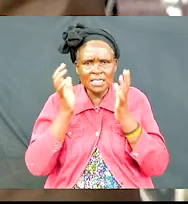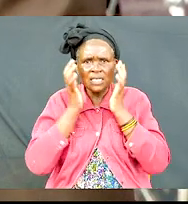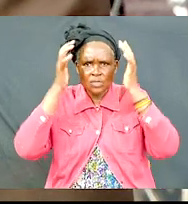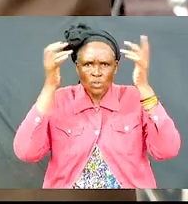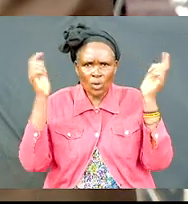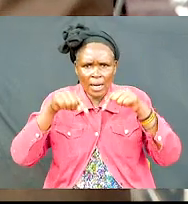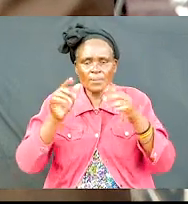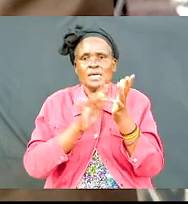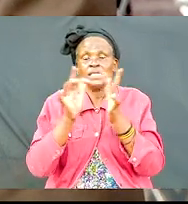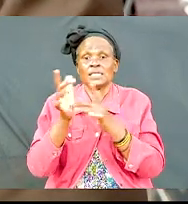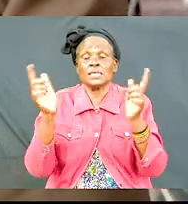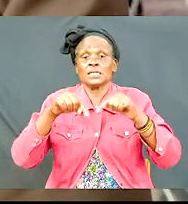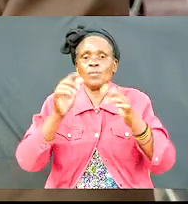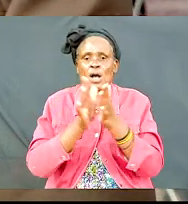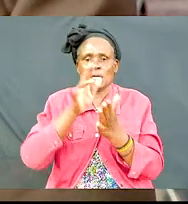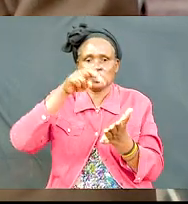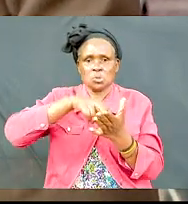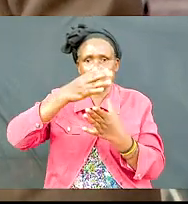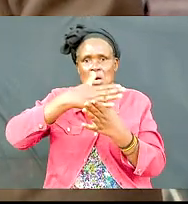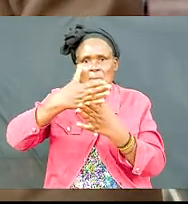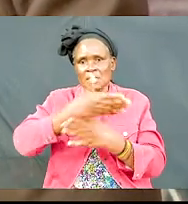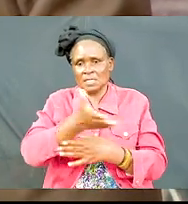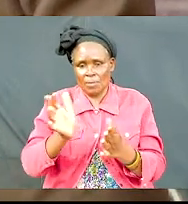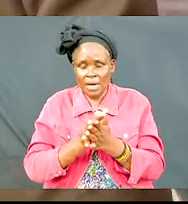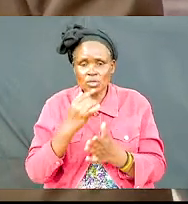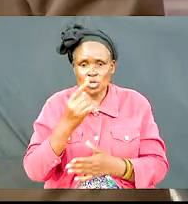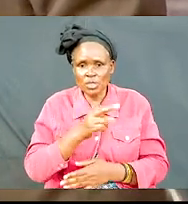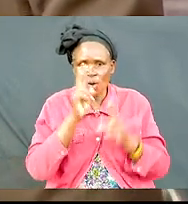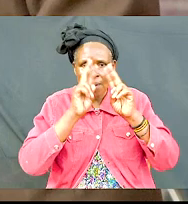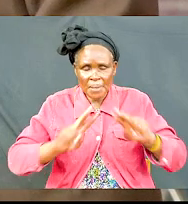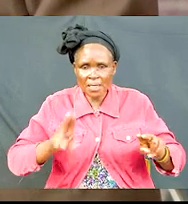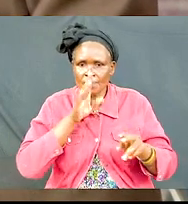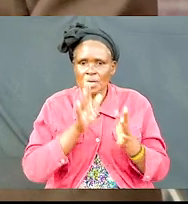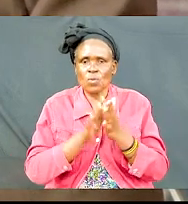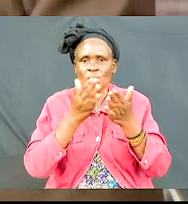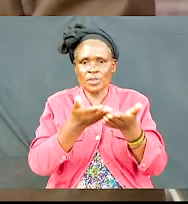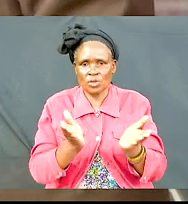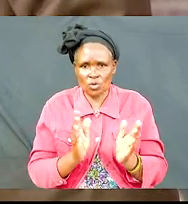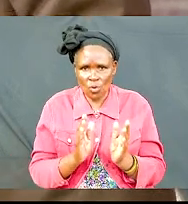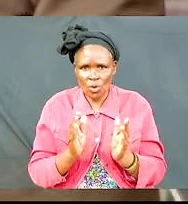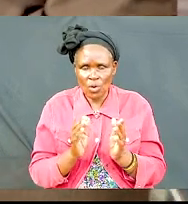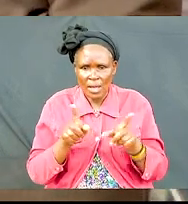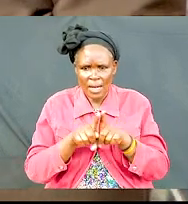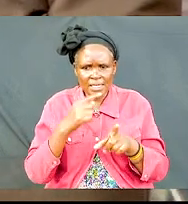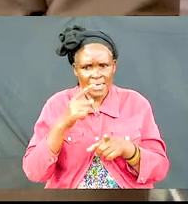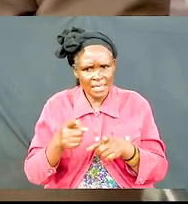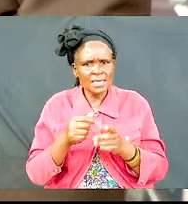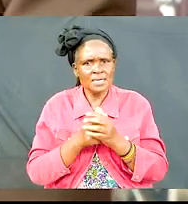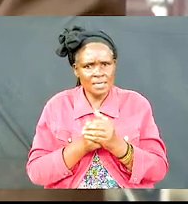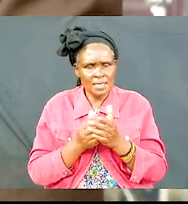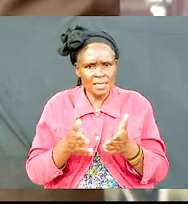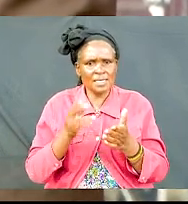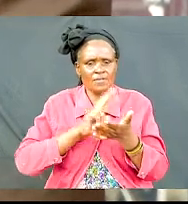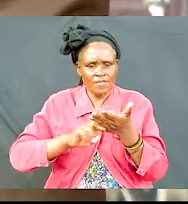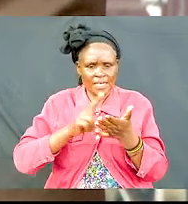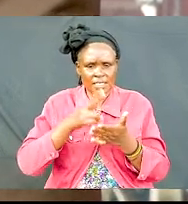Jesus came and stood among them and told them, "Peace be with you." After he said this, that's verse